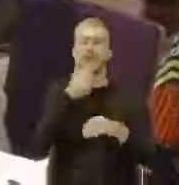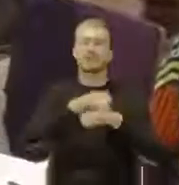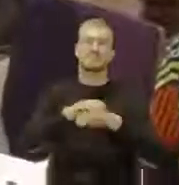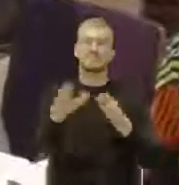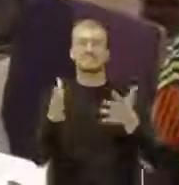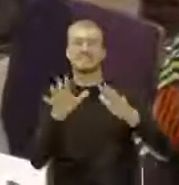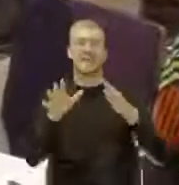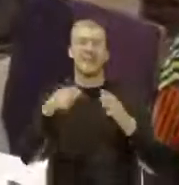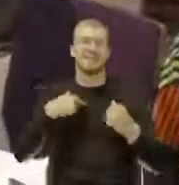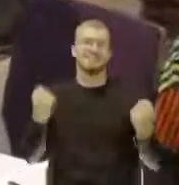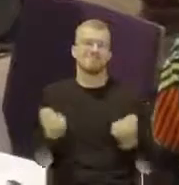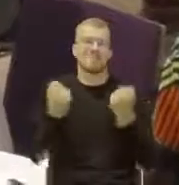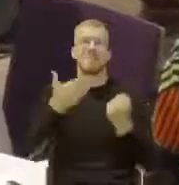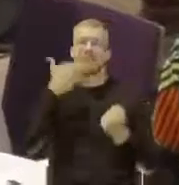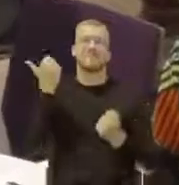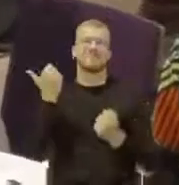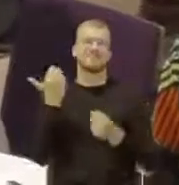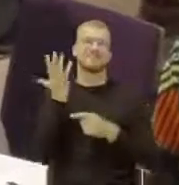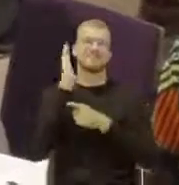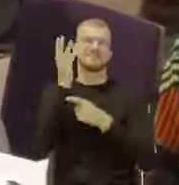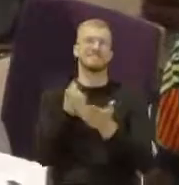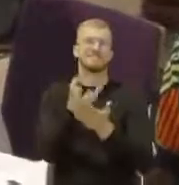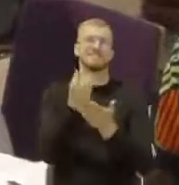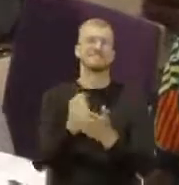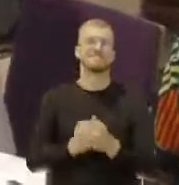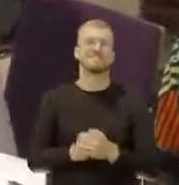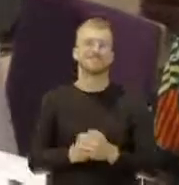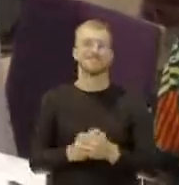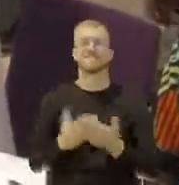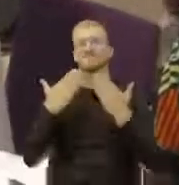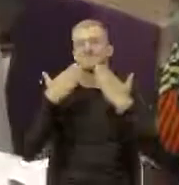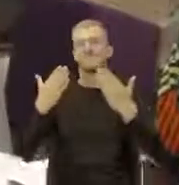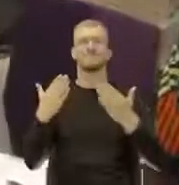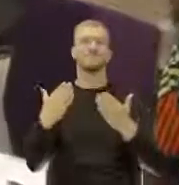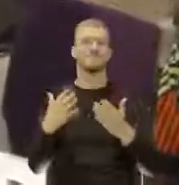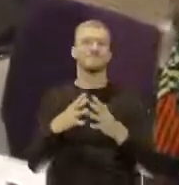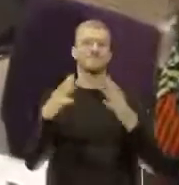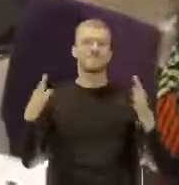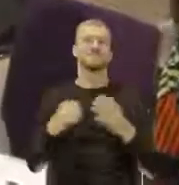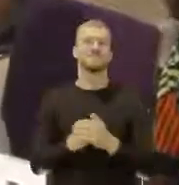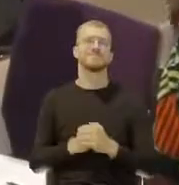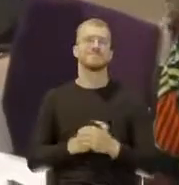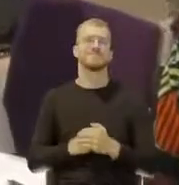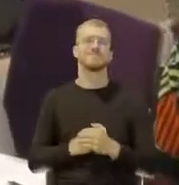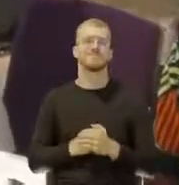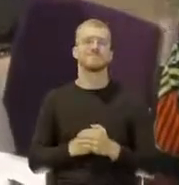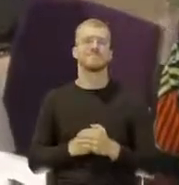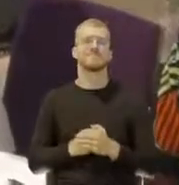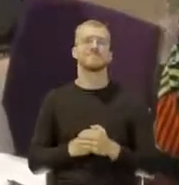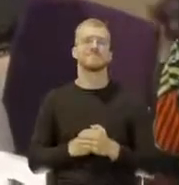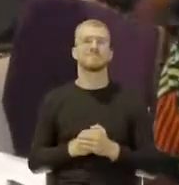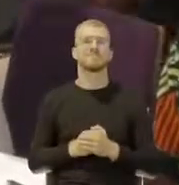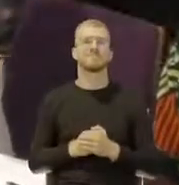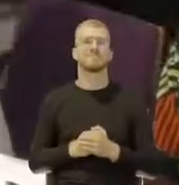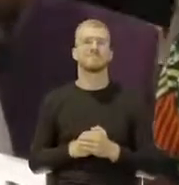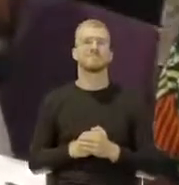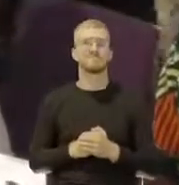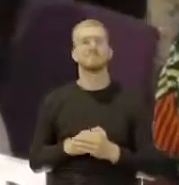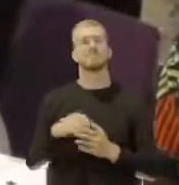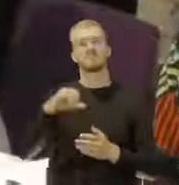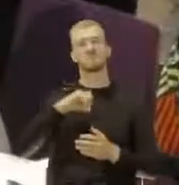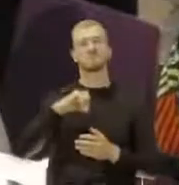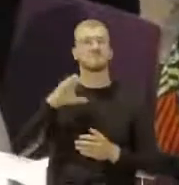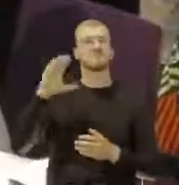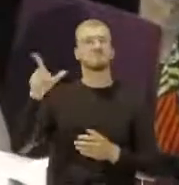Well, thank you. Thank you very much for this intervention and for the role that São Paulo has